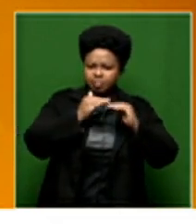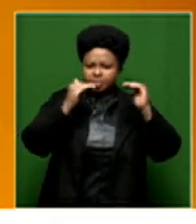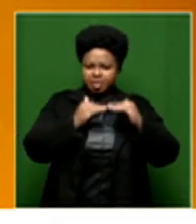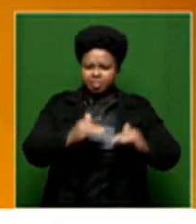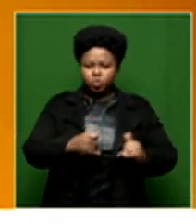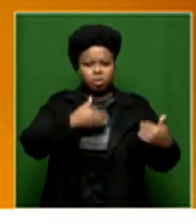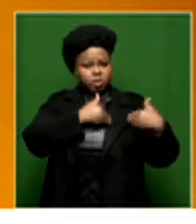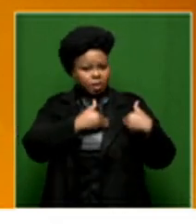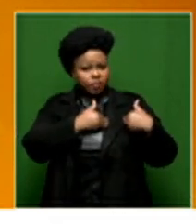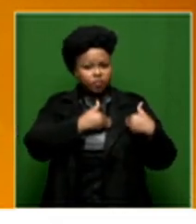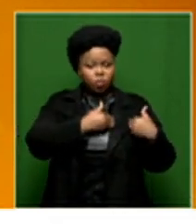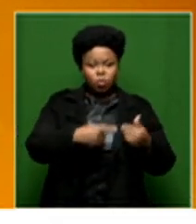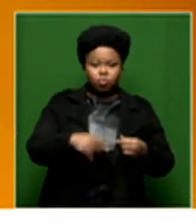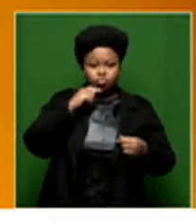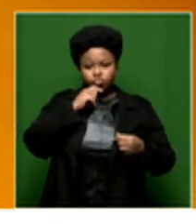just safe to consume?